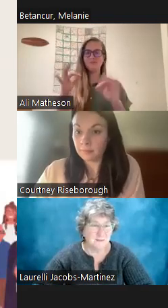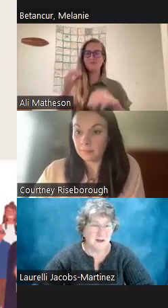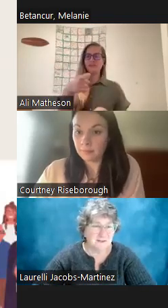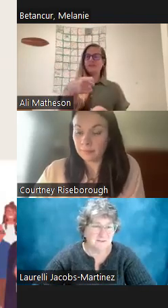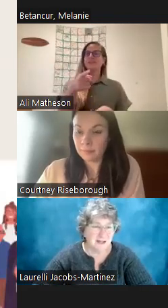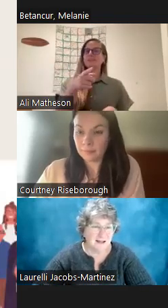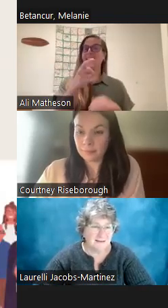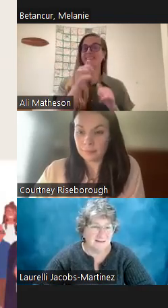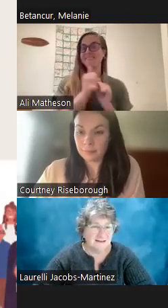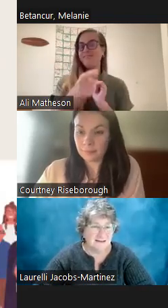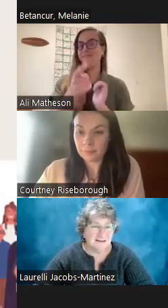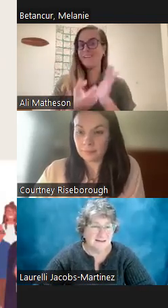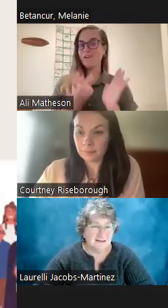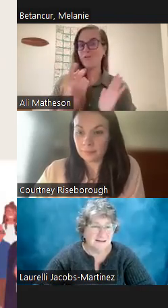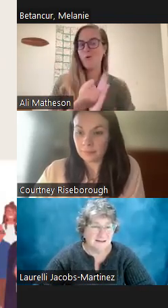Thanks so much for that.